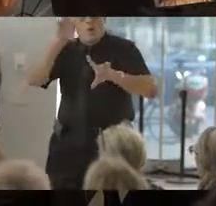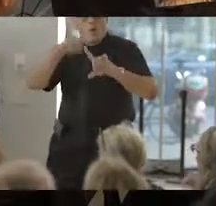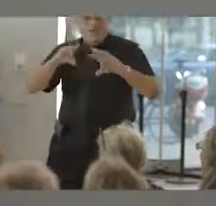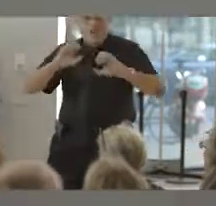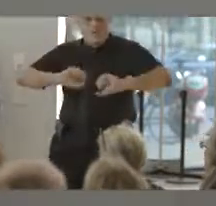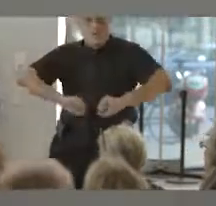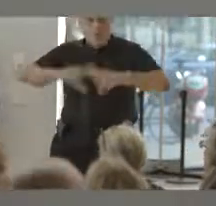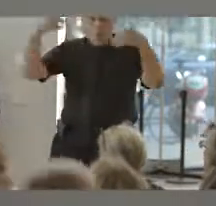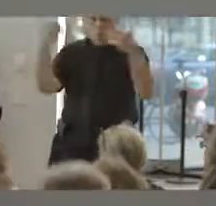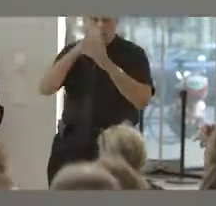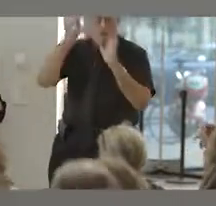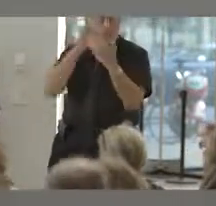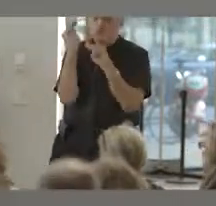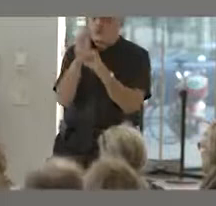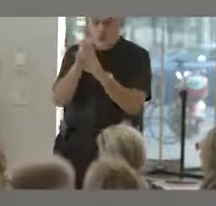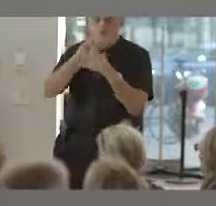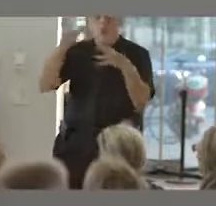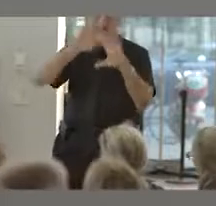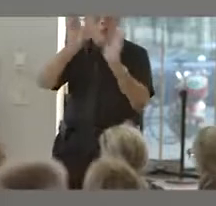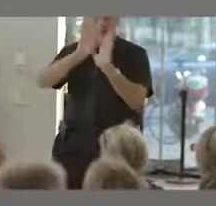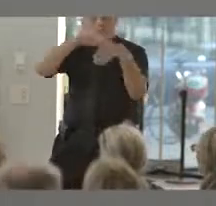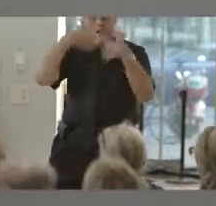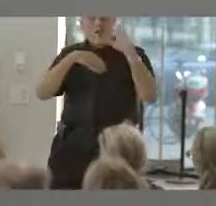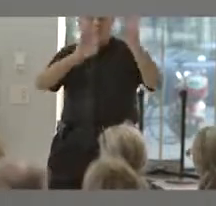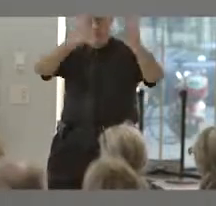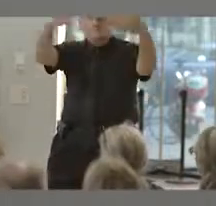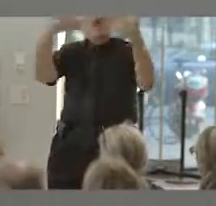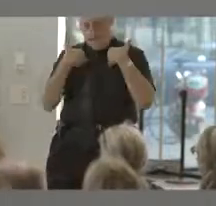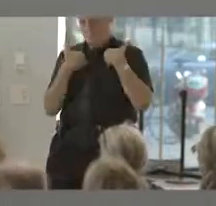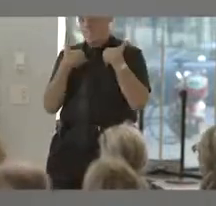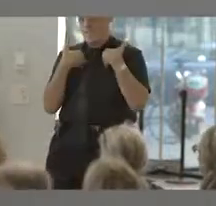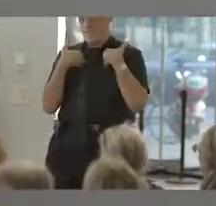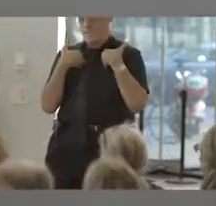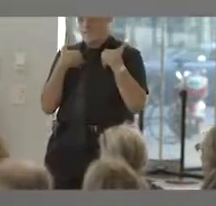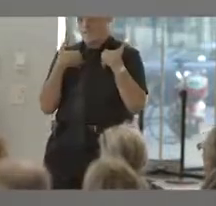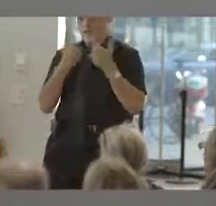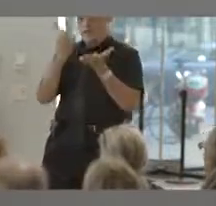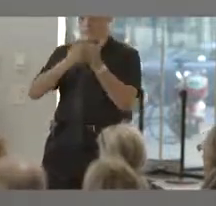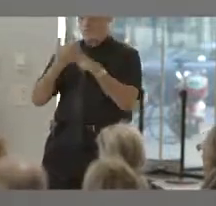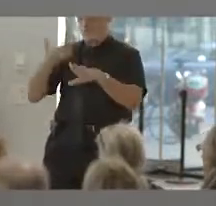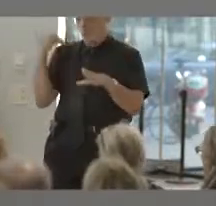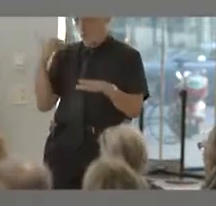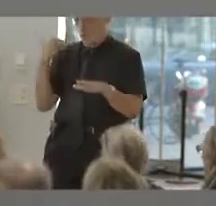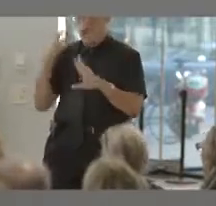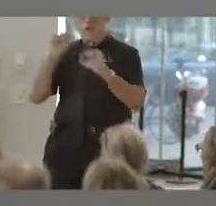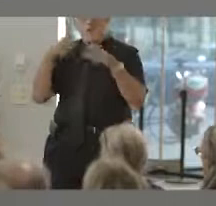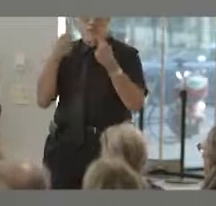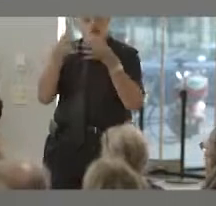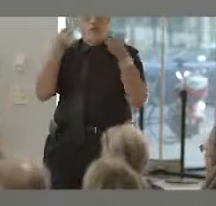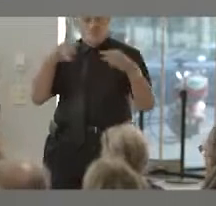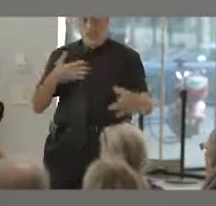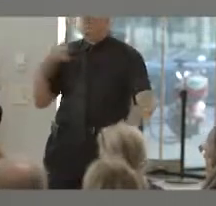generate new images tonight, so we have the images that we have right now. So we can try to explain them,